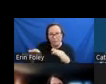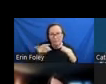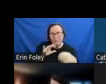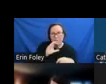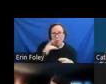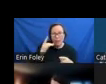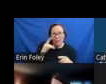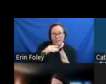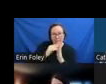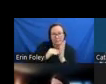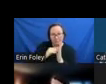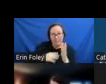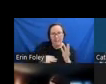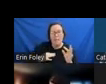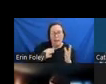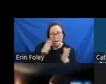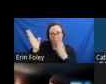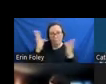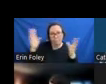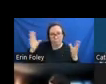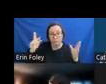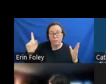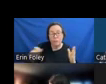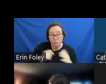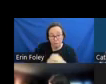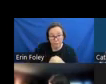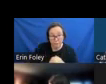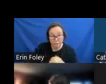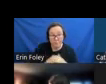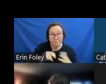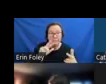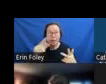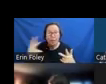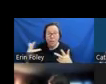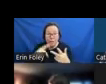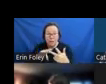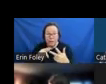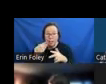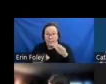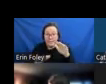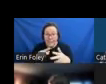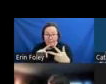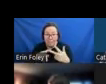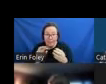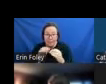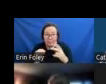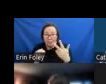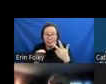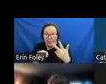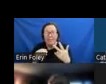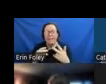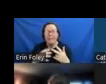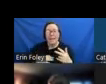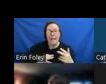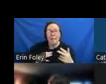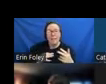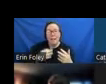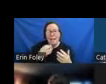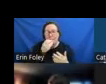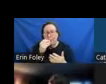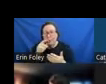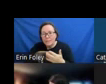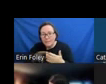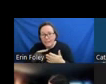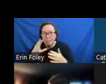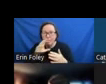Security, etc. Once somebody is 22, for example, they can apply for food stamps on the basis of their own income, even if they're still